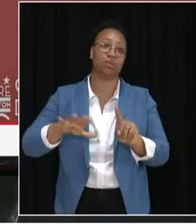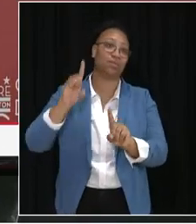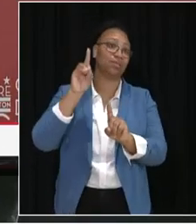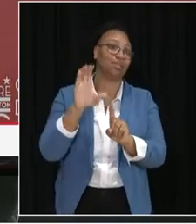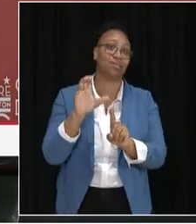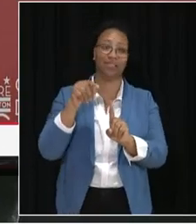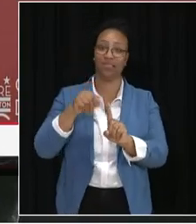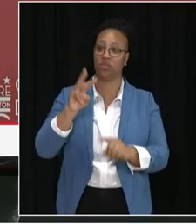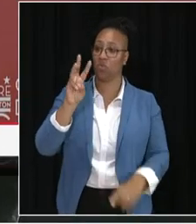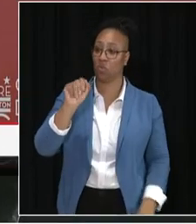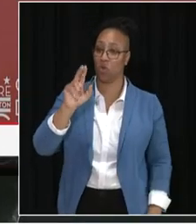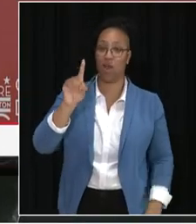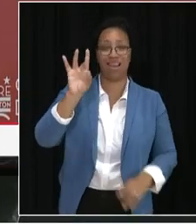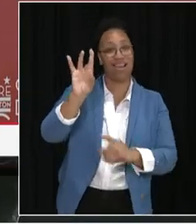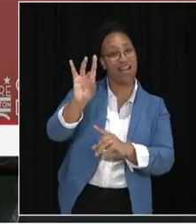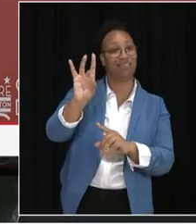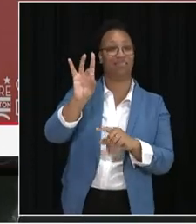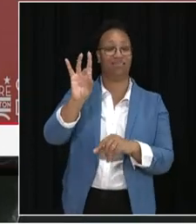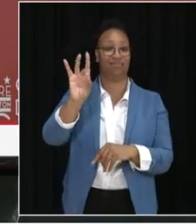children.